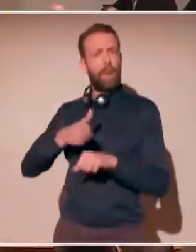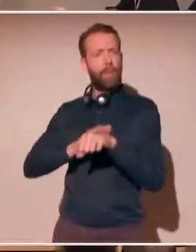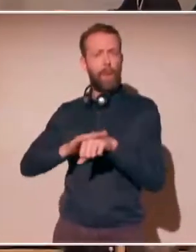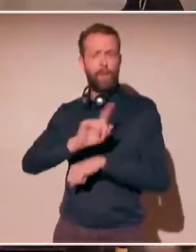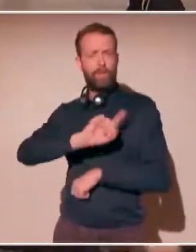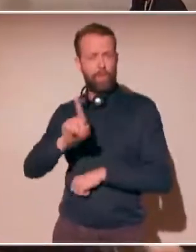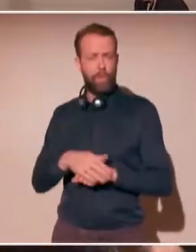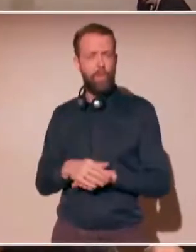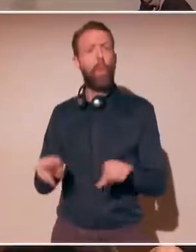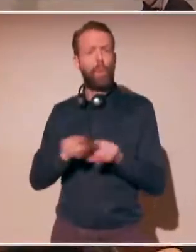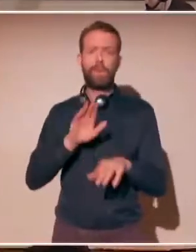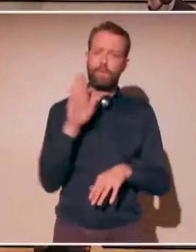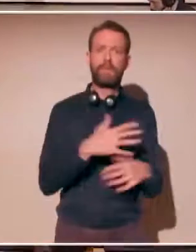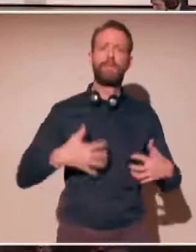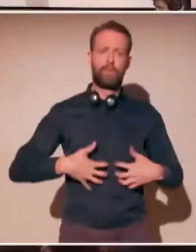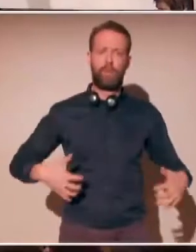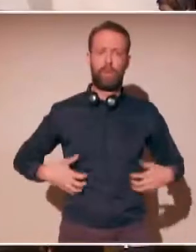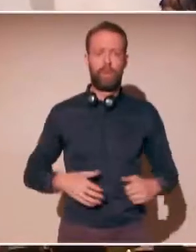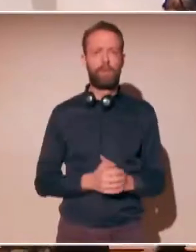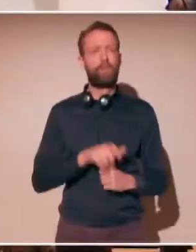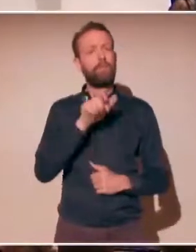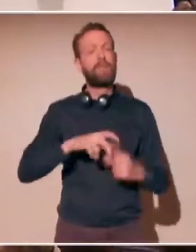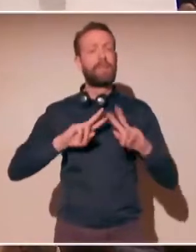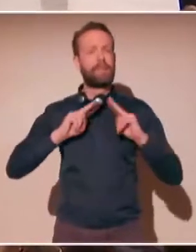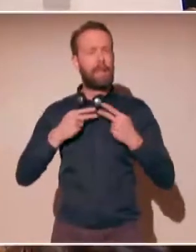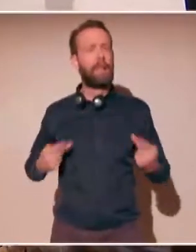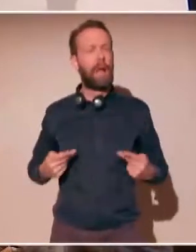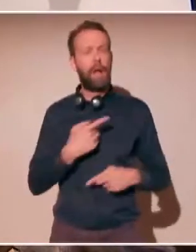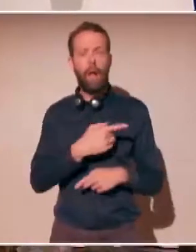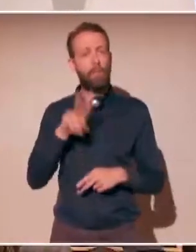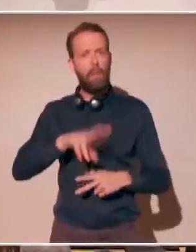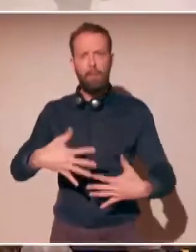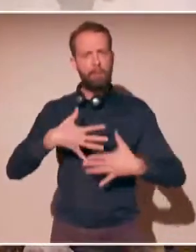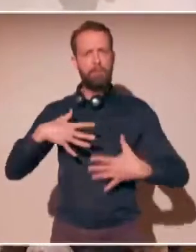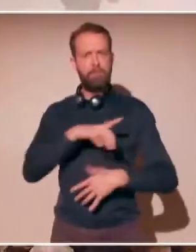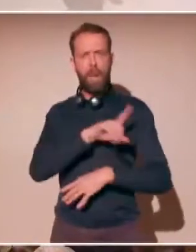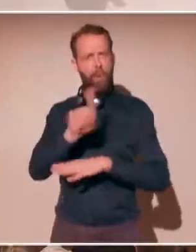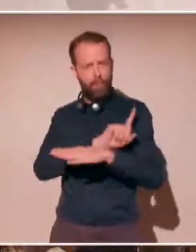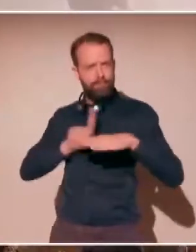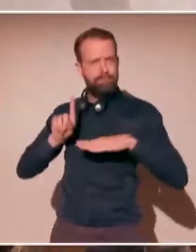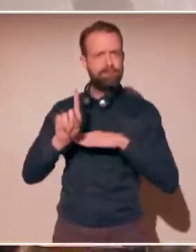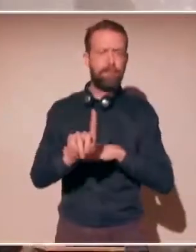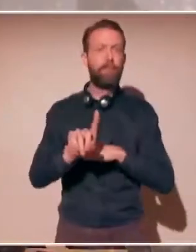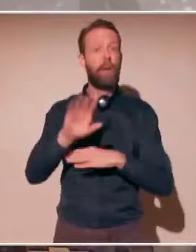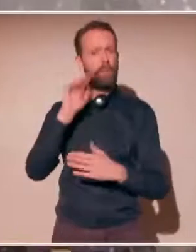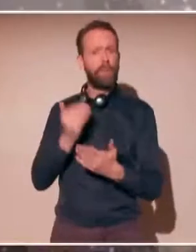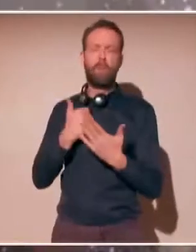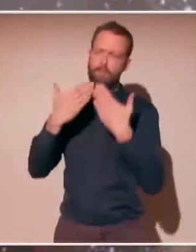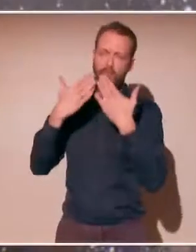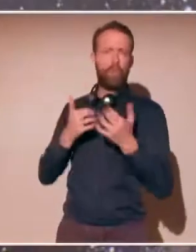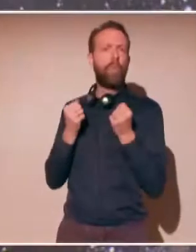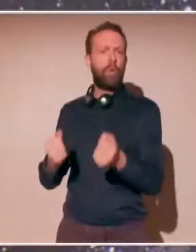So this is a responsibility for political leaders, but also for scientists. And you were not, Cédric, afraid